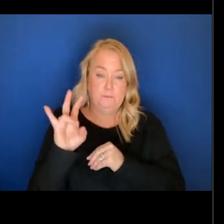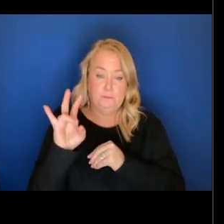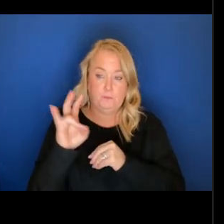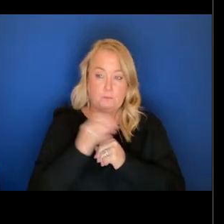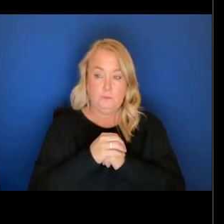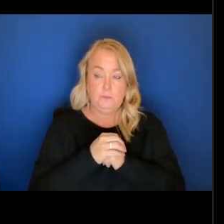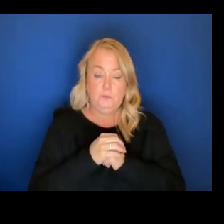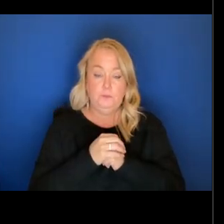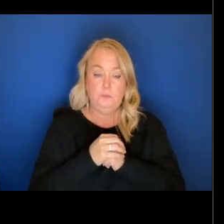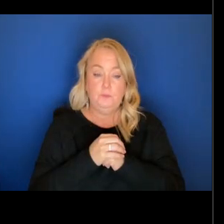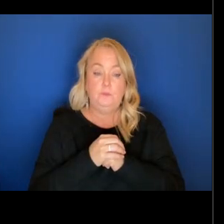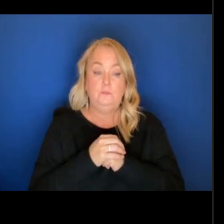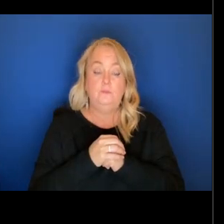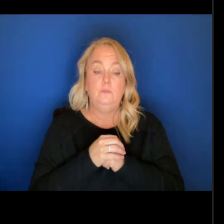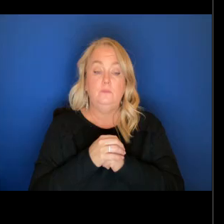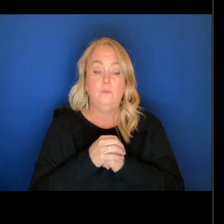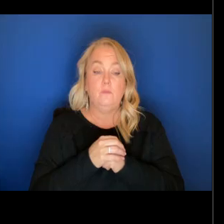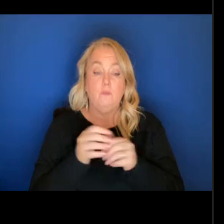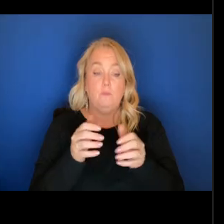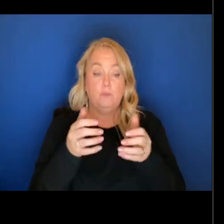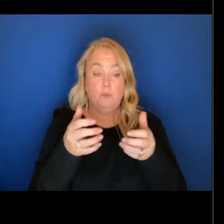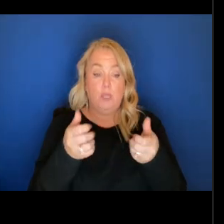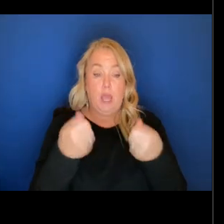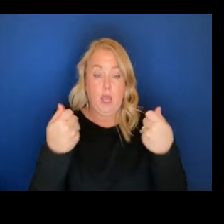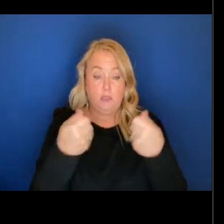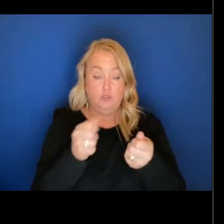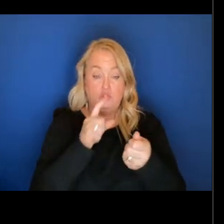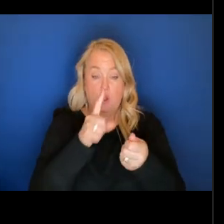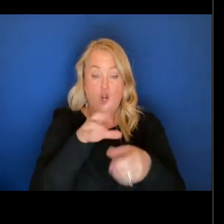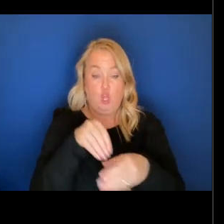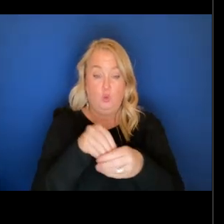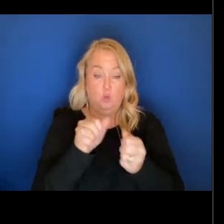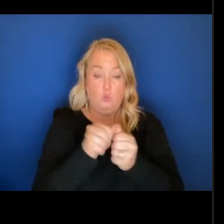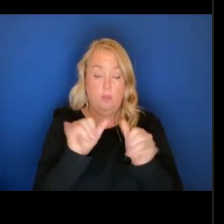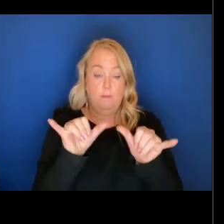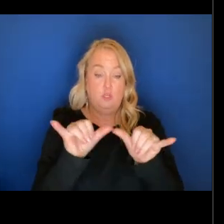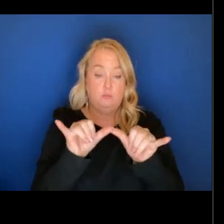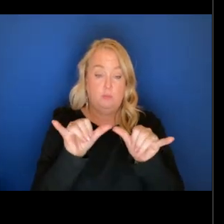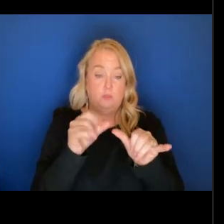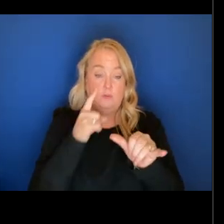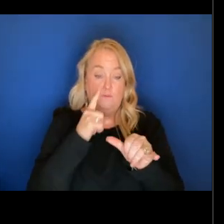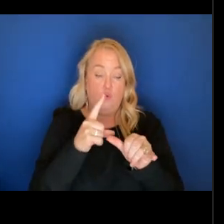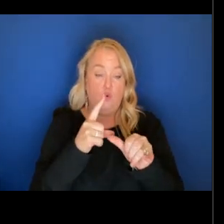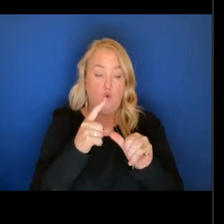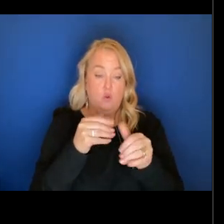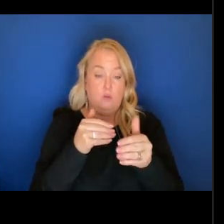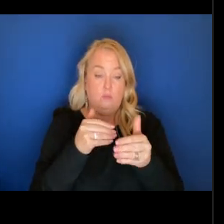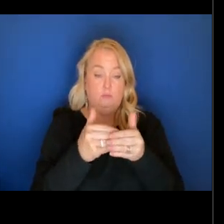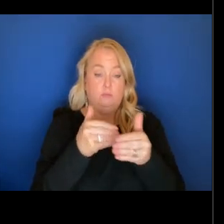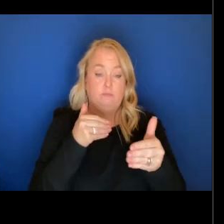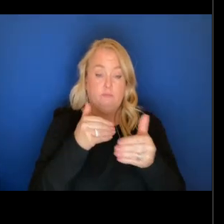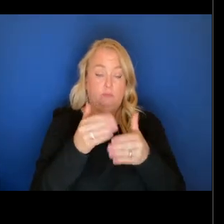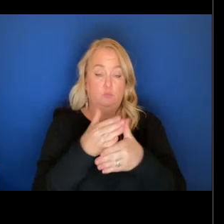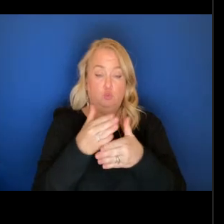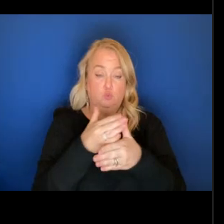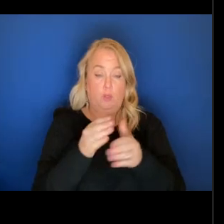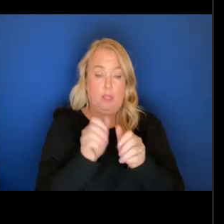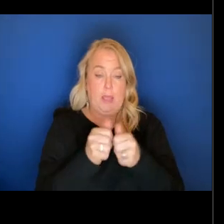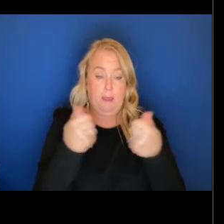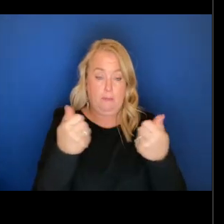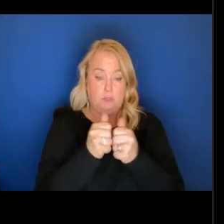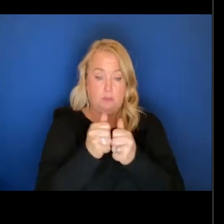Now let's check 7. Handles are included when measuring the minimum distance between opposing cabinets and appliances, and